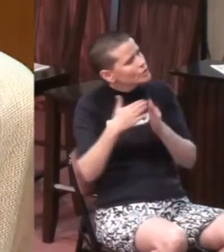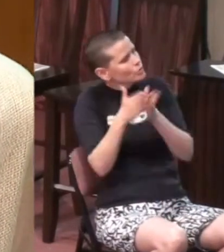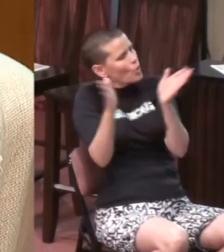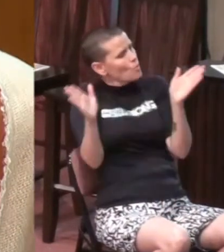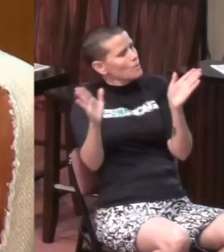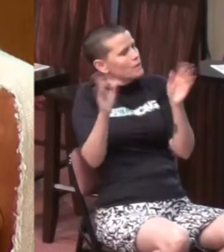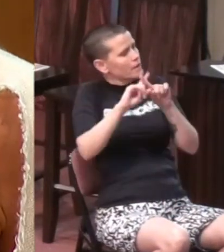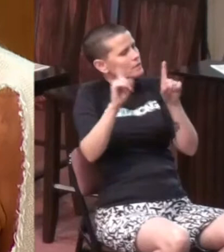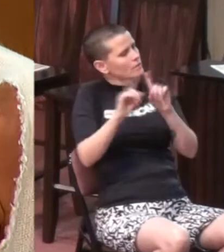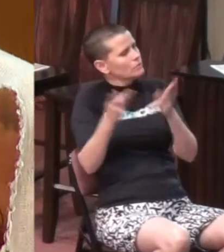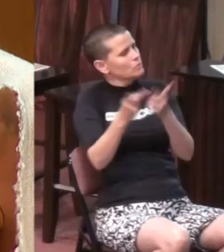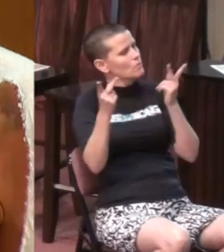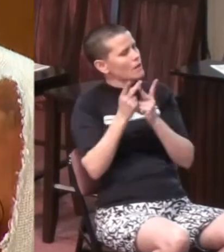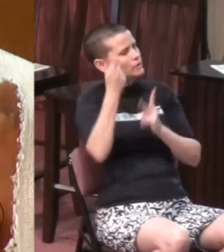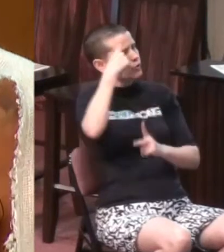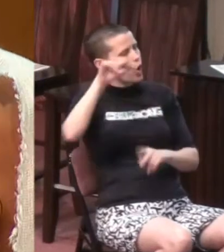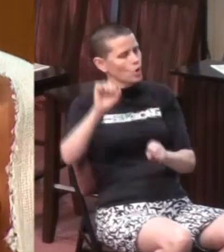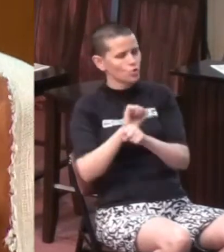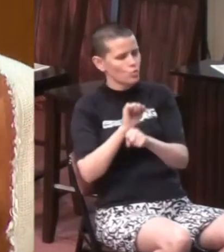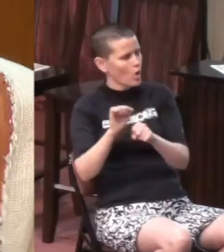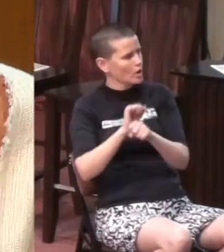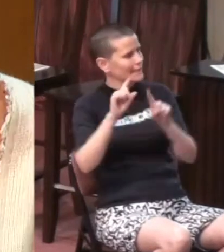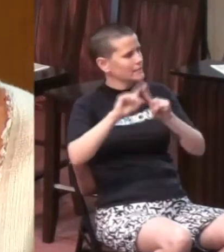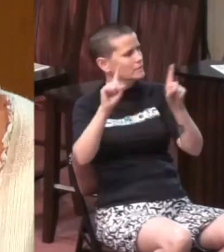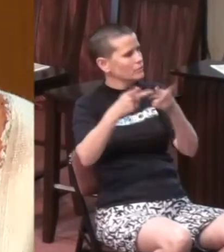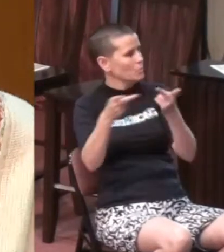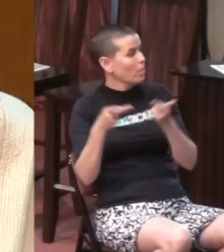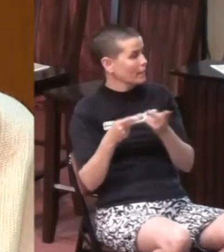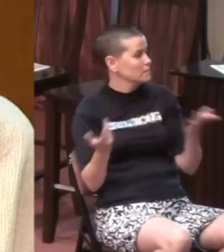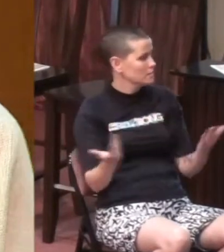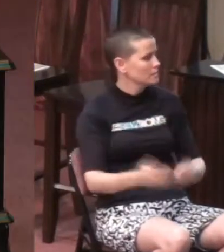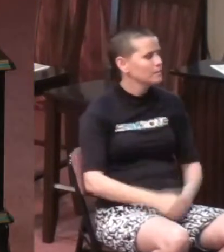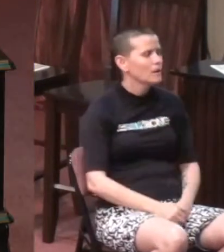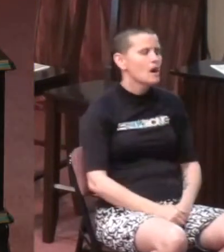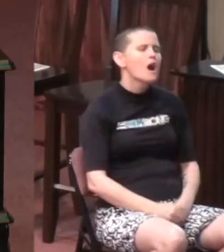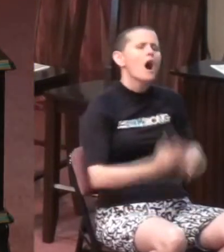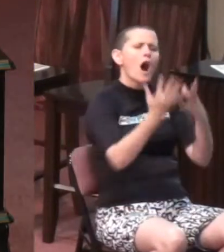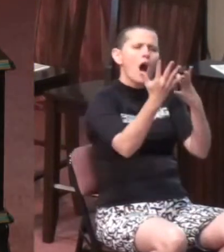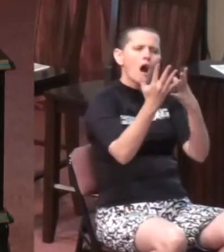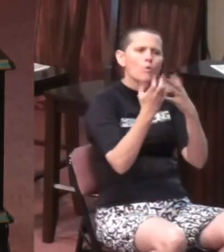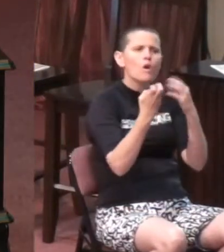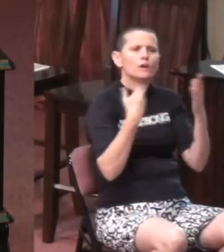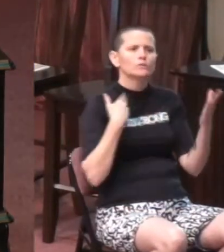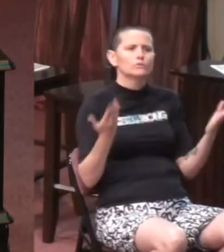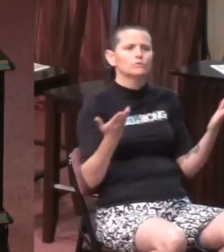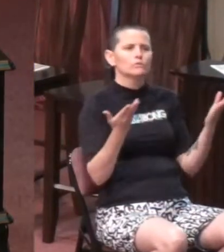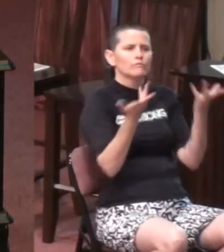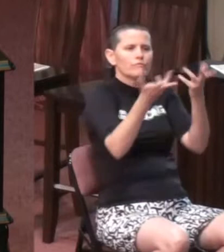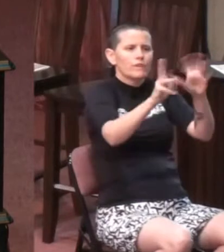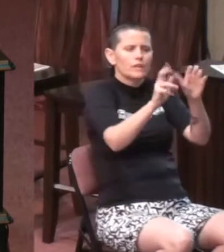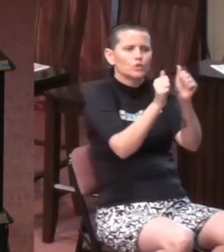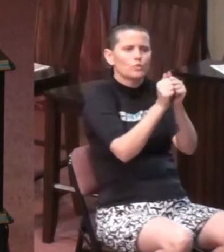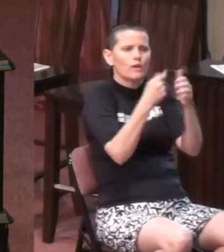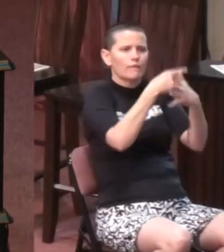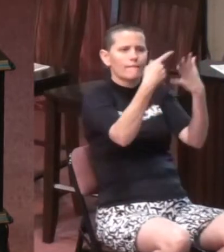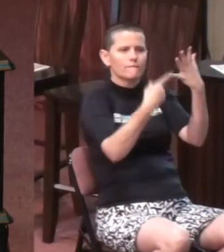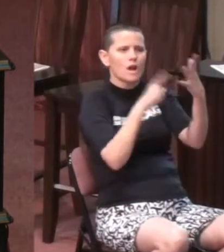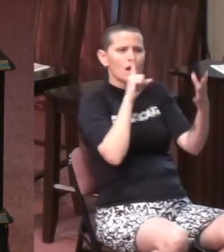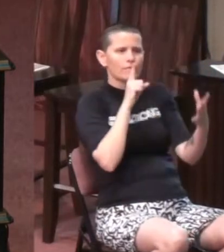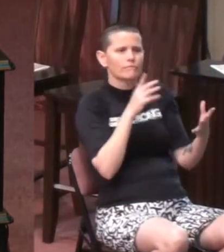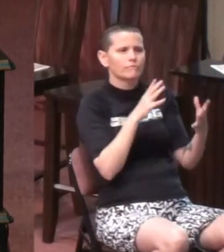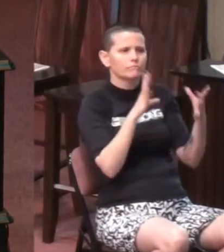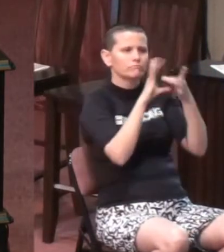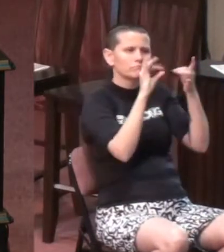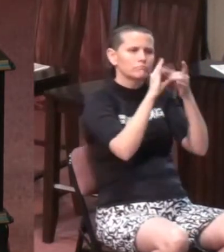capacity. And we are grateful. Let's close with five affirmations, which are your takeaways for this week. I invite you to take one